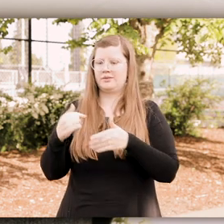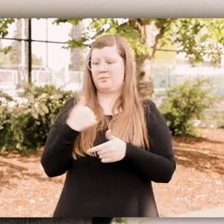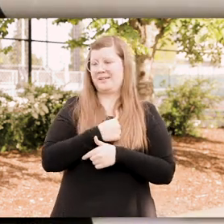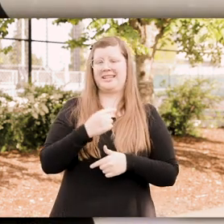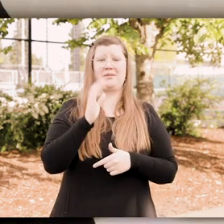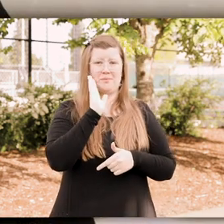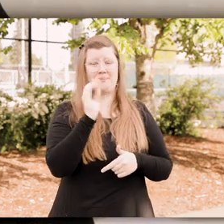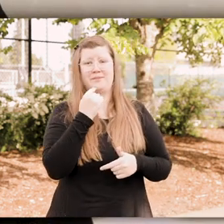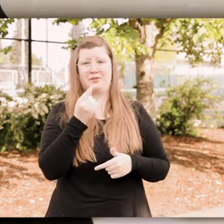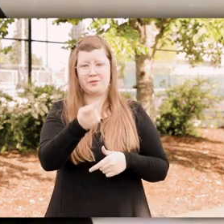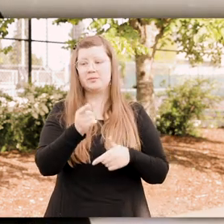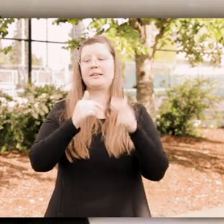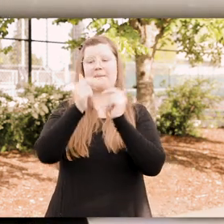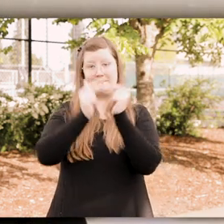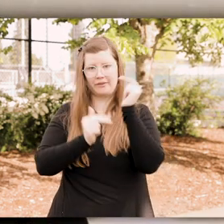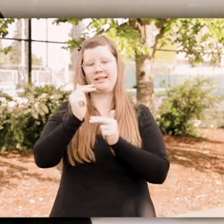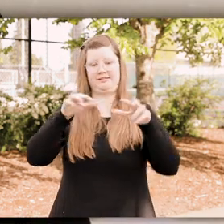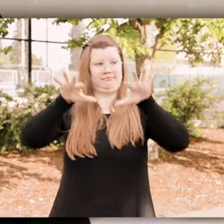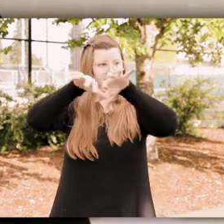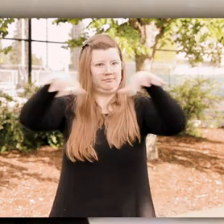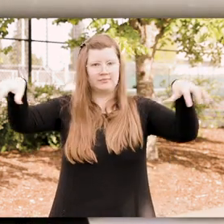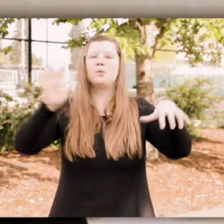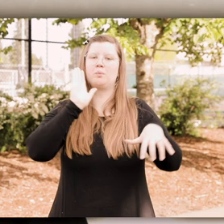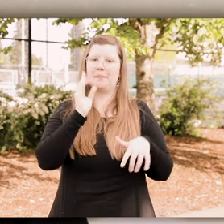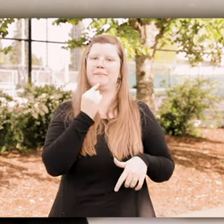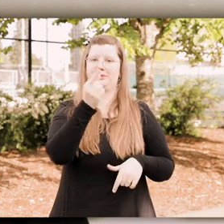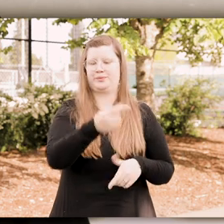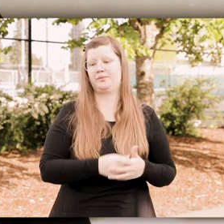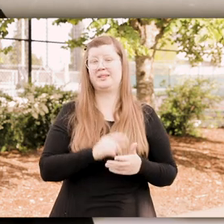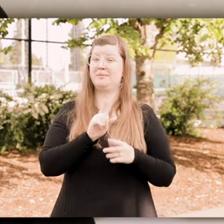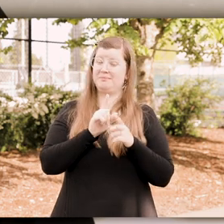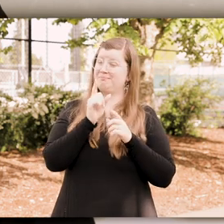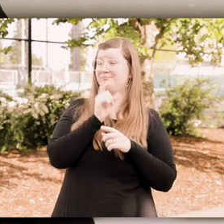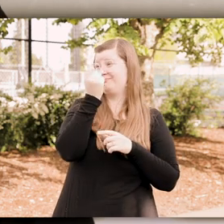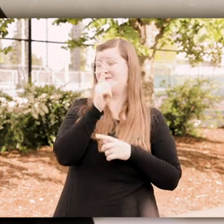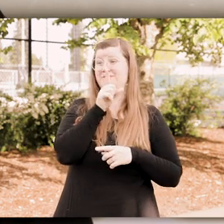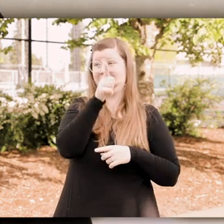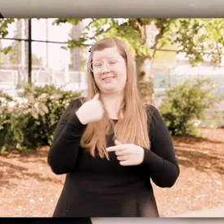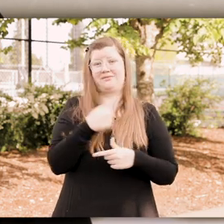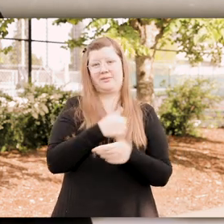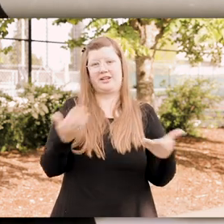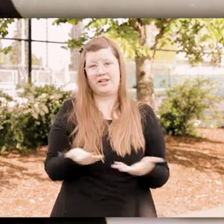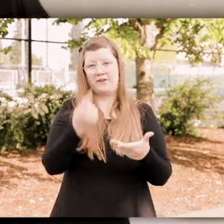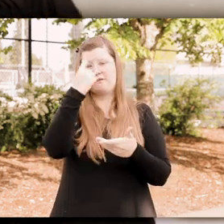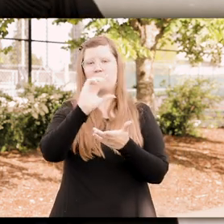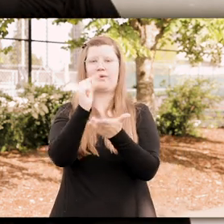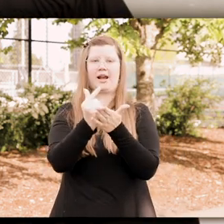you. But really, we're here for the graduating class of 2020. Here are some thoughts for you,